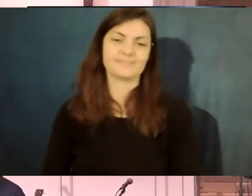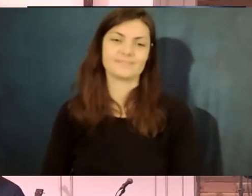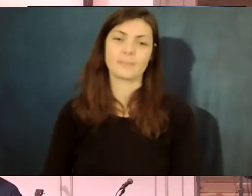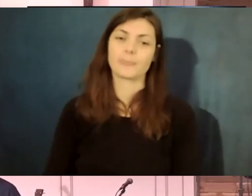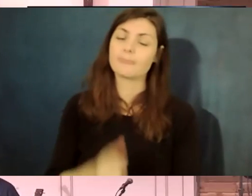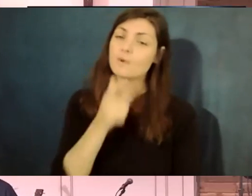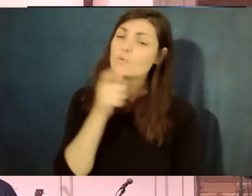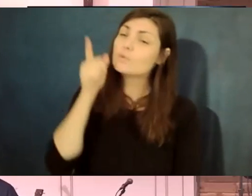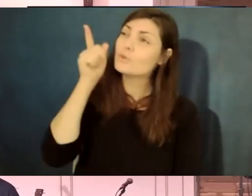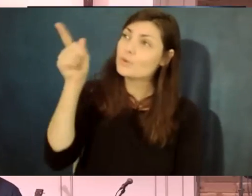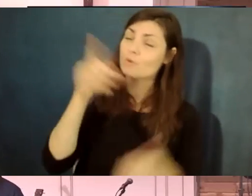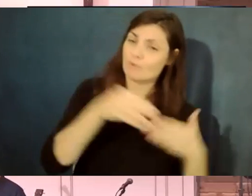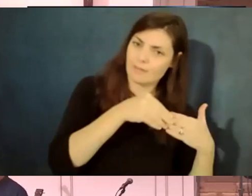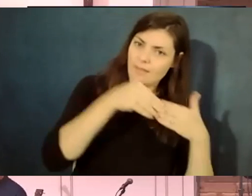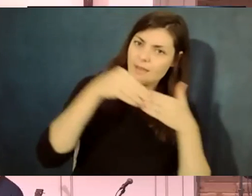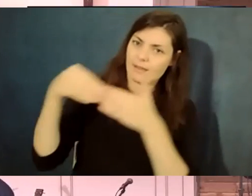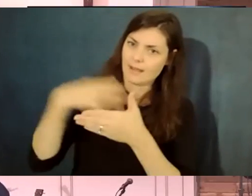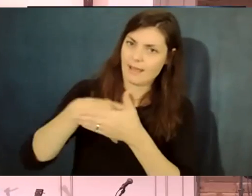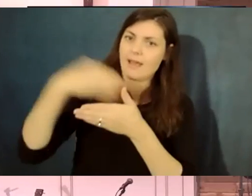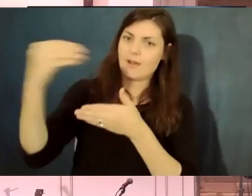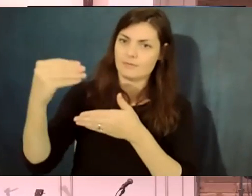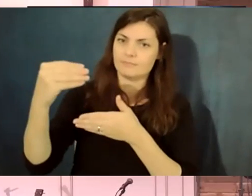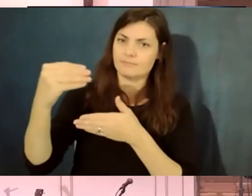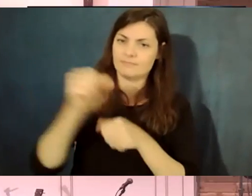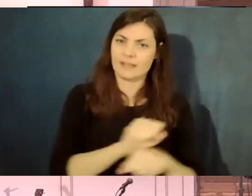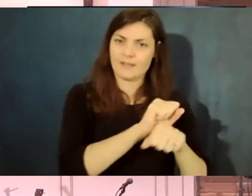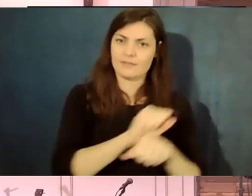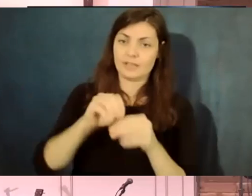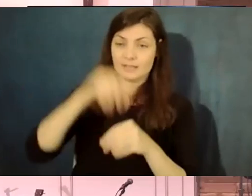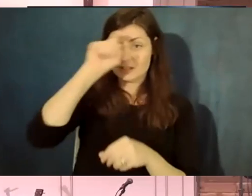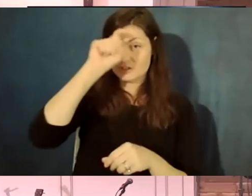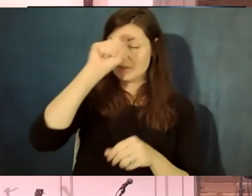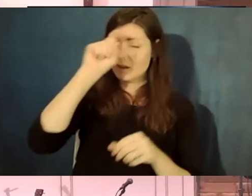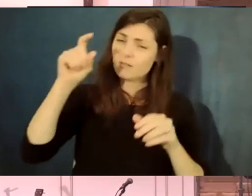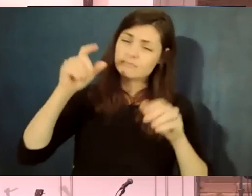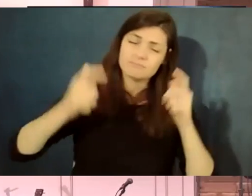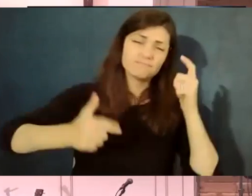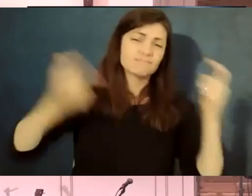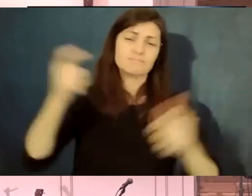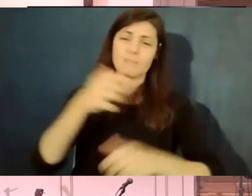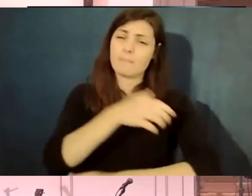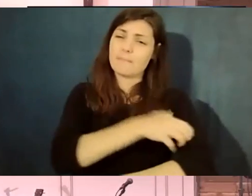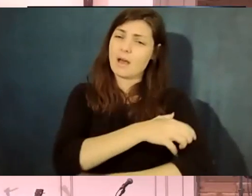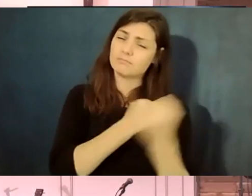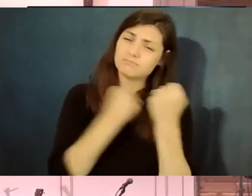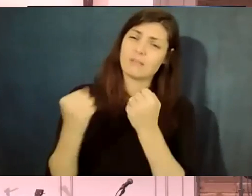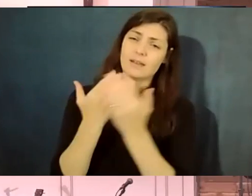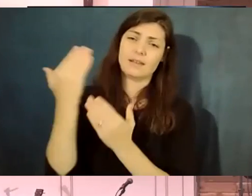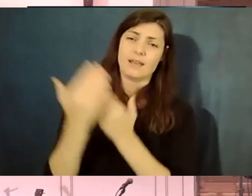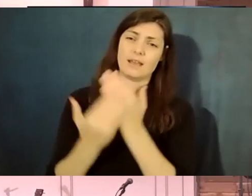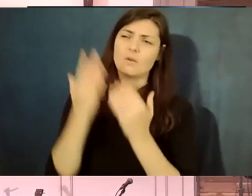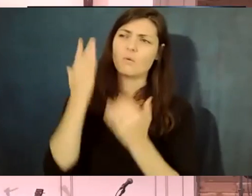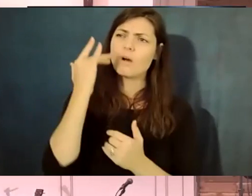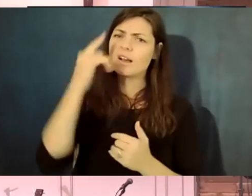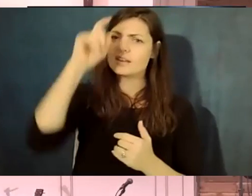Whom you have brought out of the land of Egypt with great power and with a mighty hand. Why should the Egyptians speak and